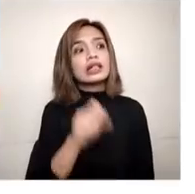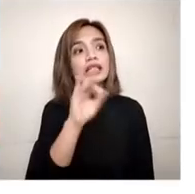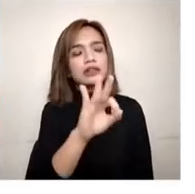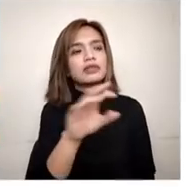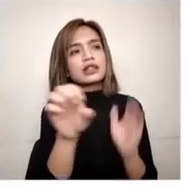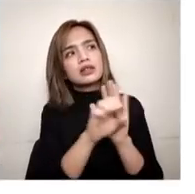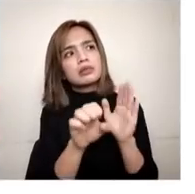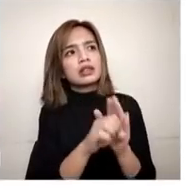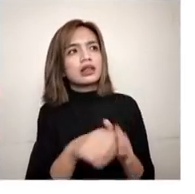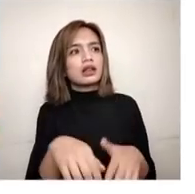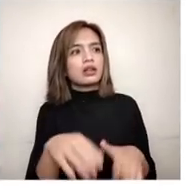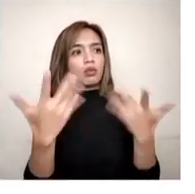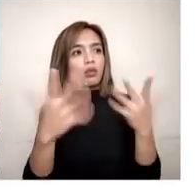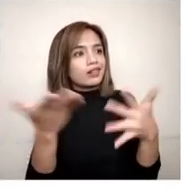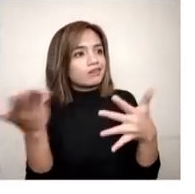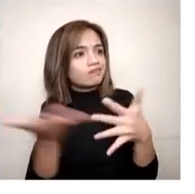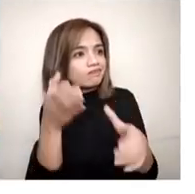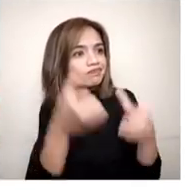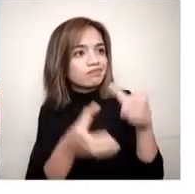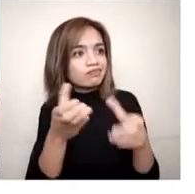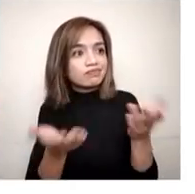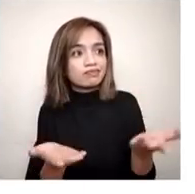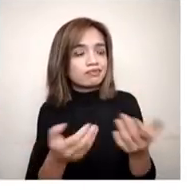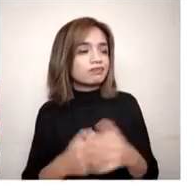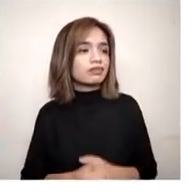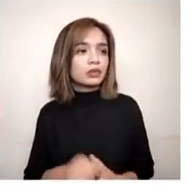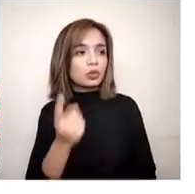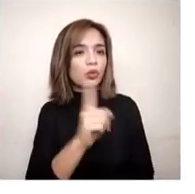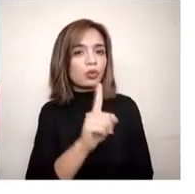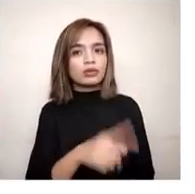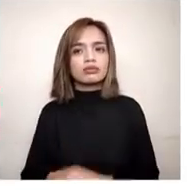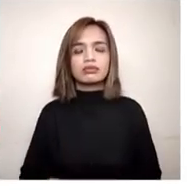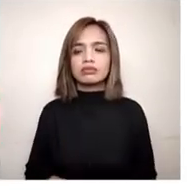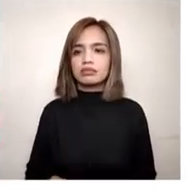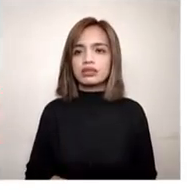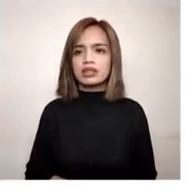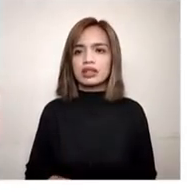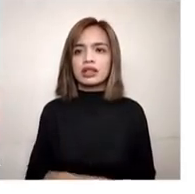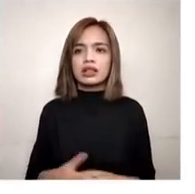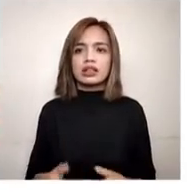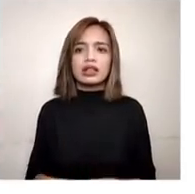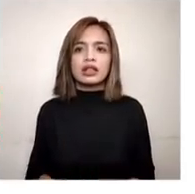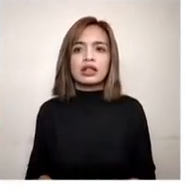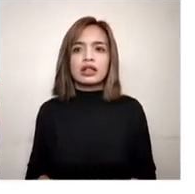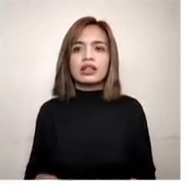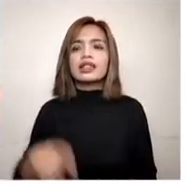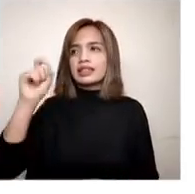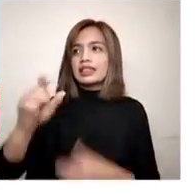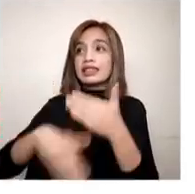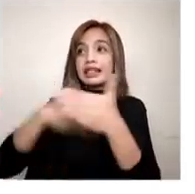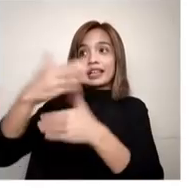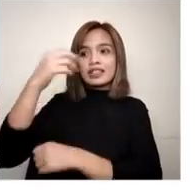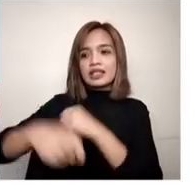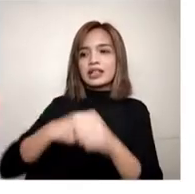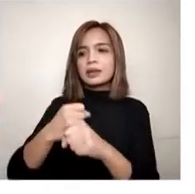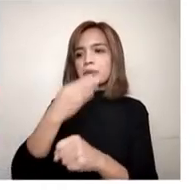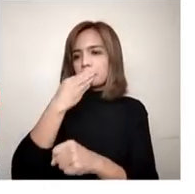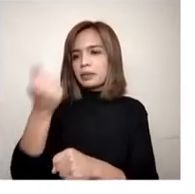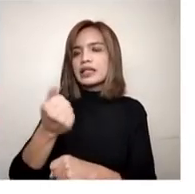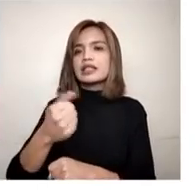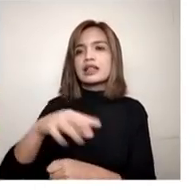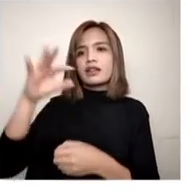aren't filed, let's just all vote wisely next year.